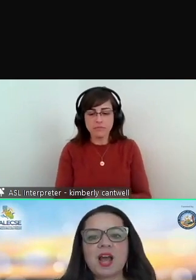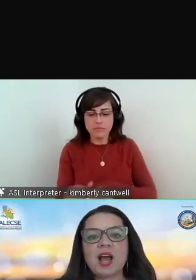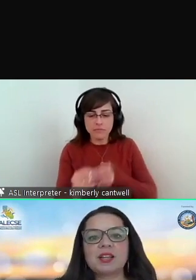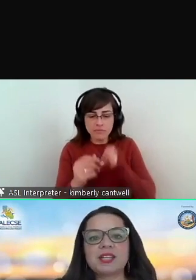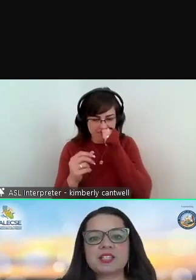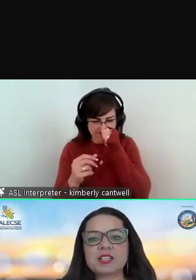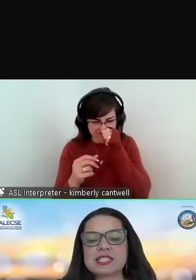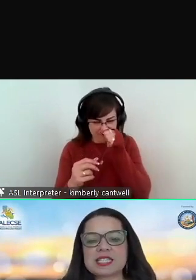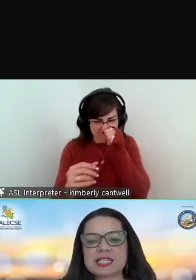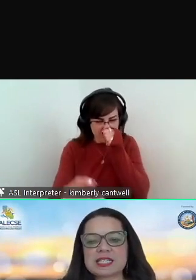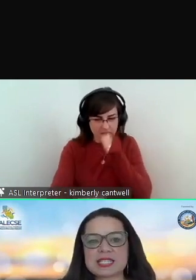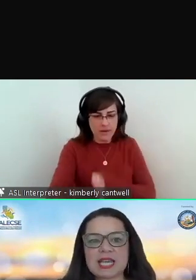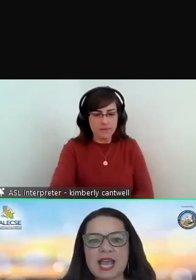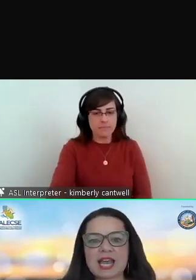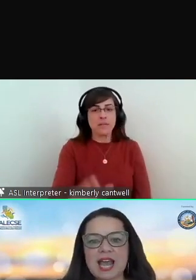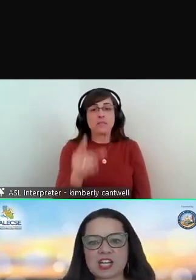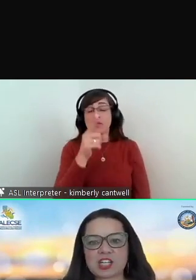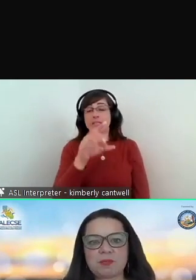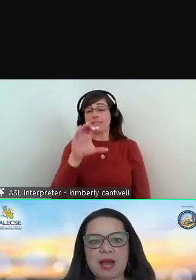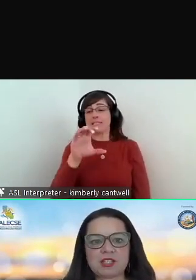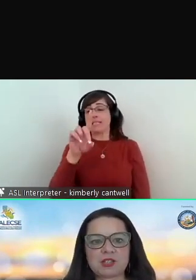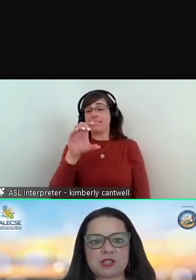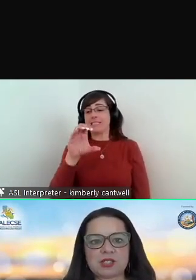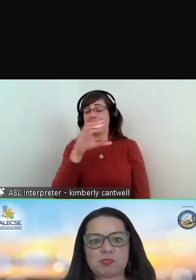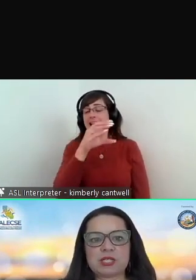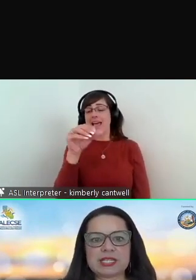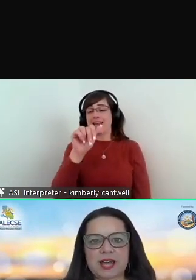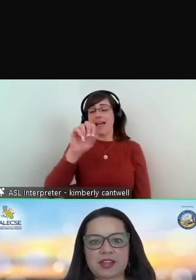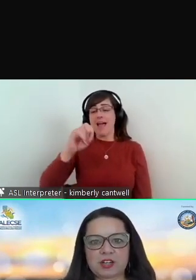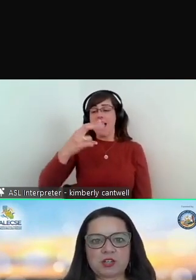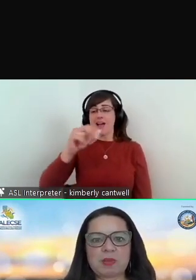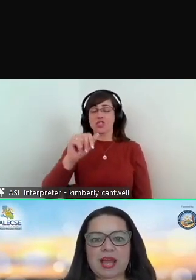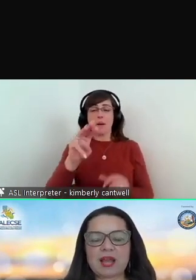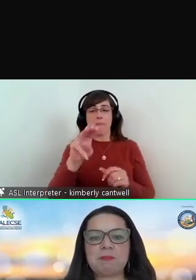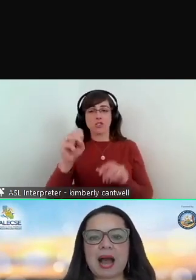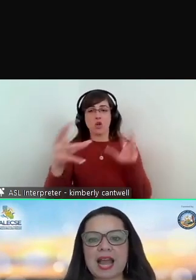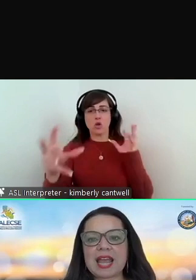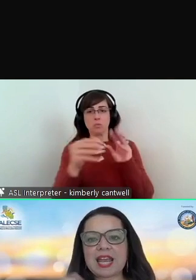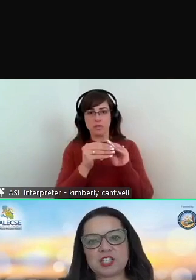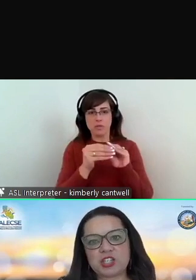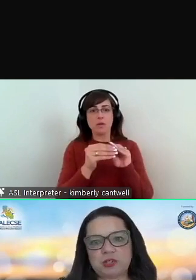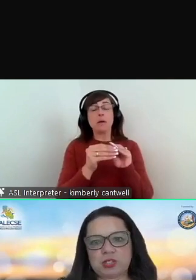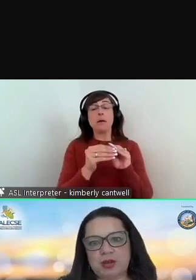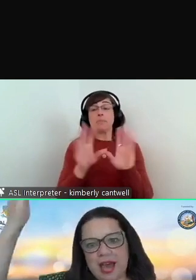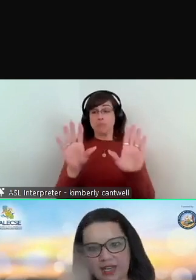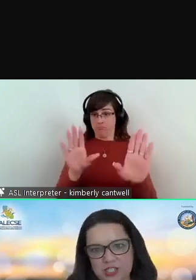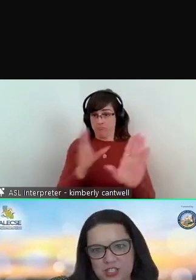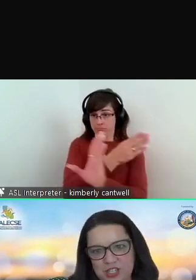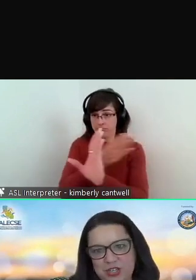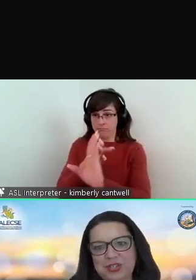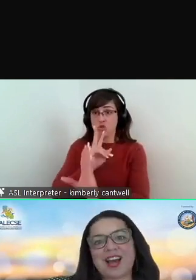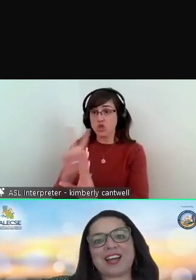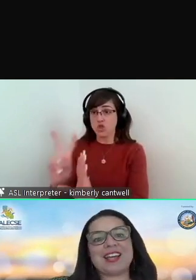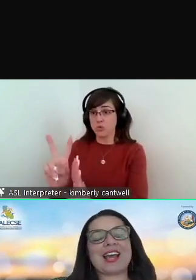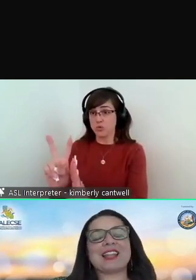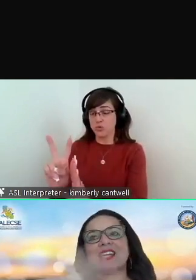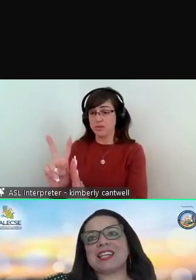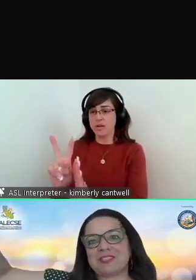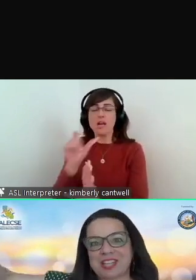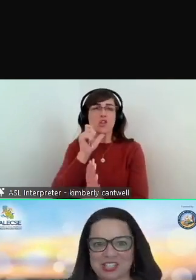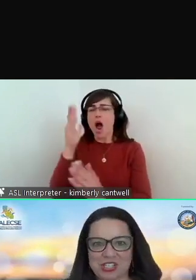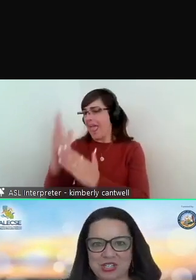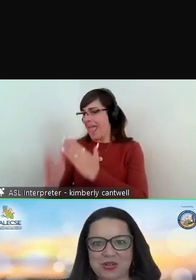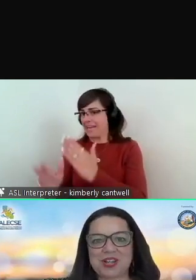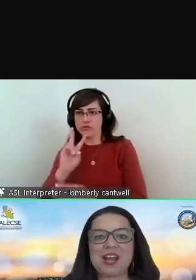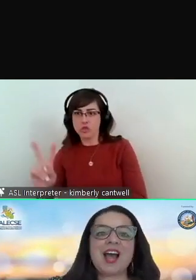So these are the CDC and ASHA milestones put together. So by age 2, so at age 2, not like at the end